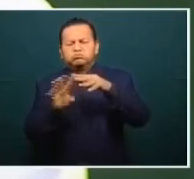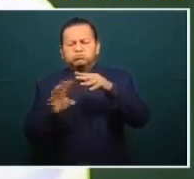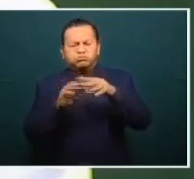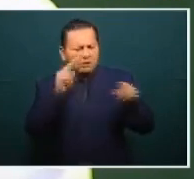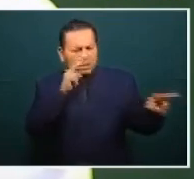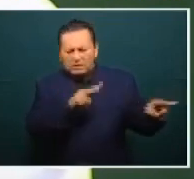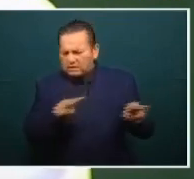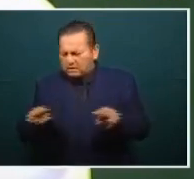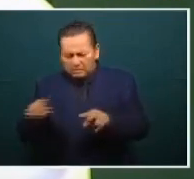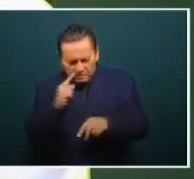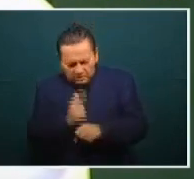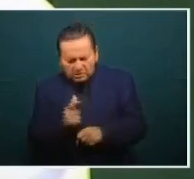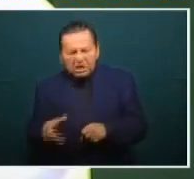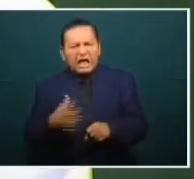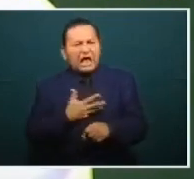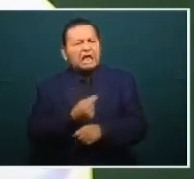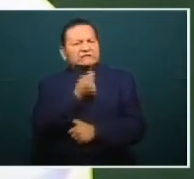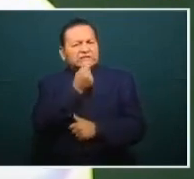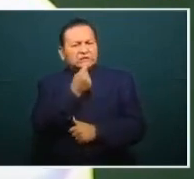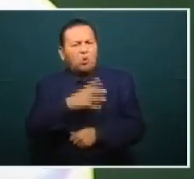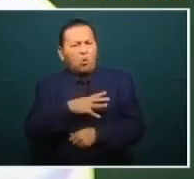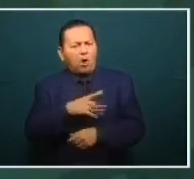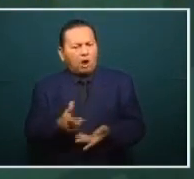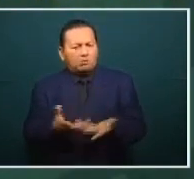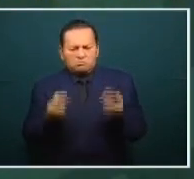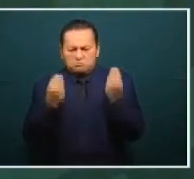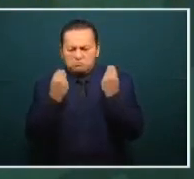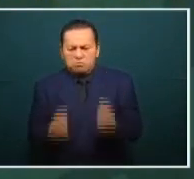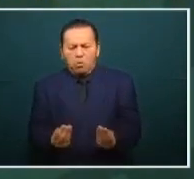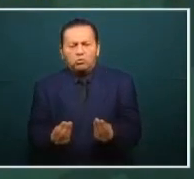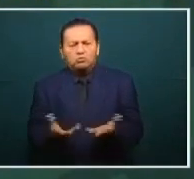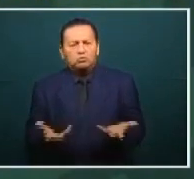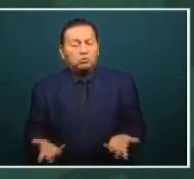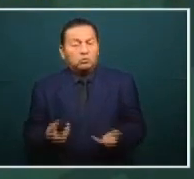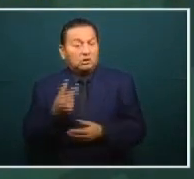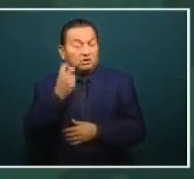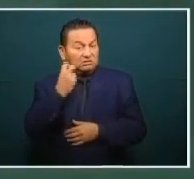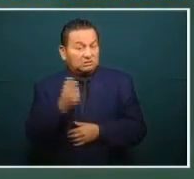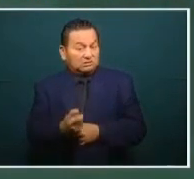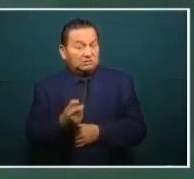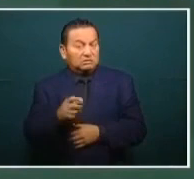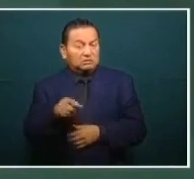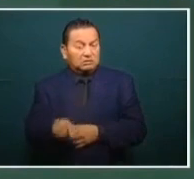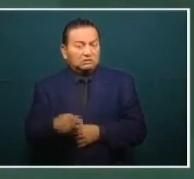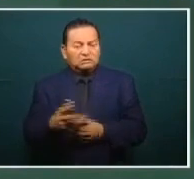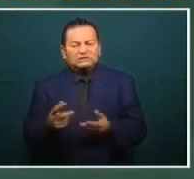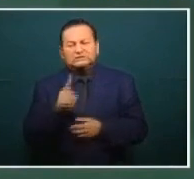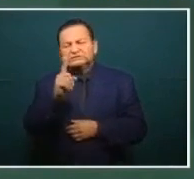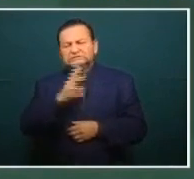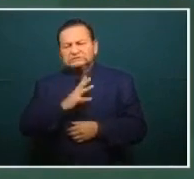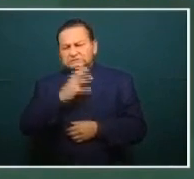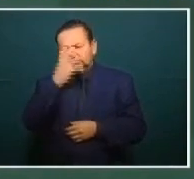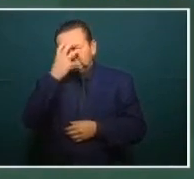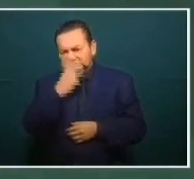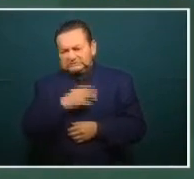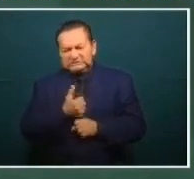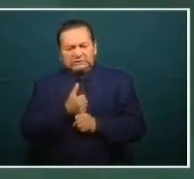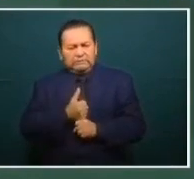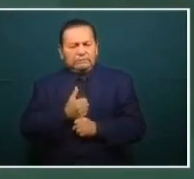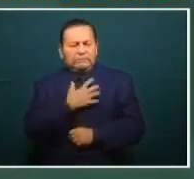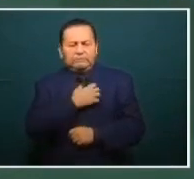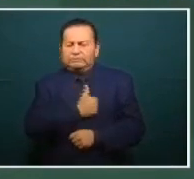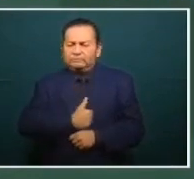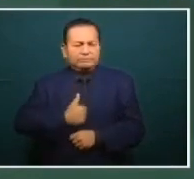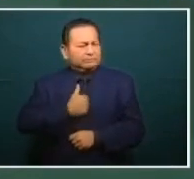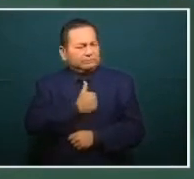have to say that many of the migrants are children, and the